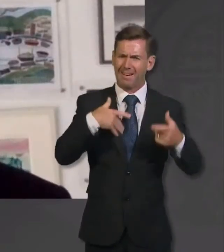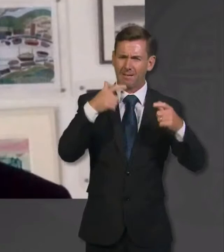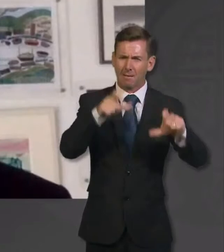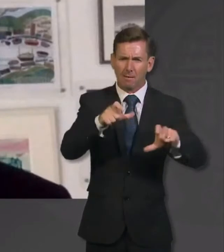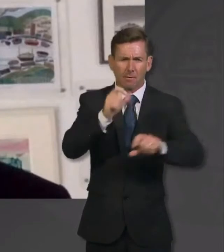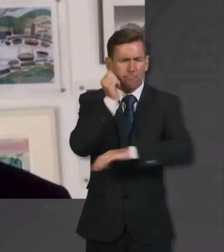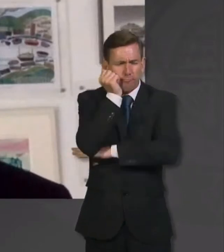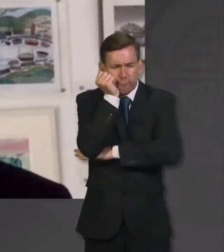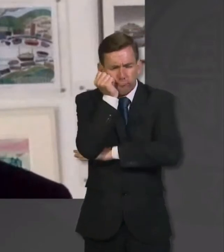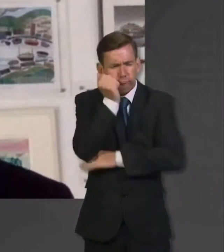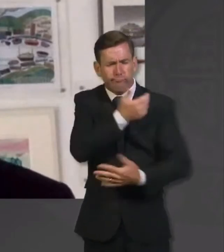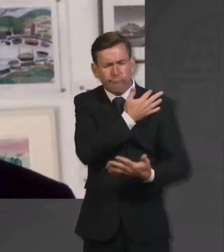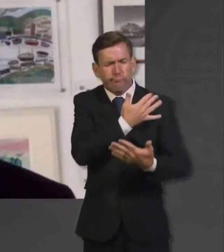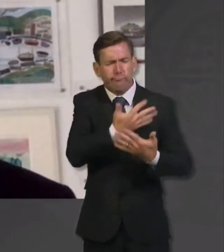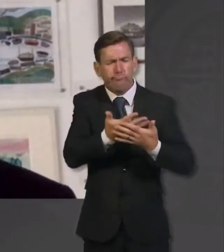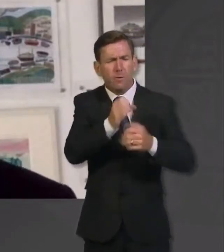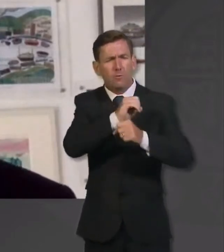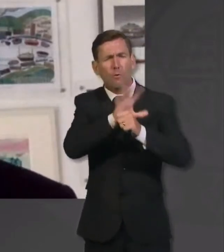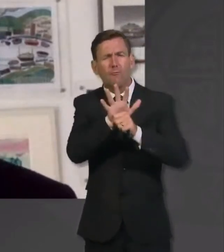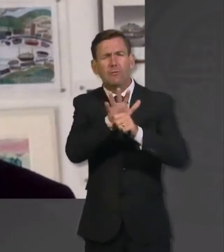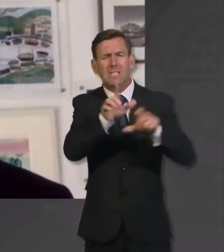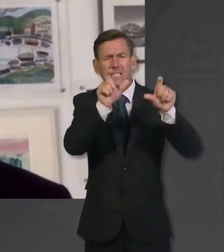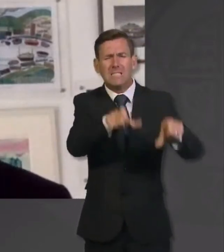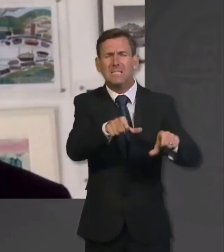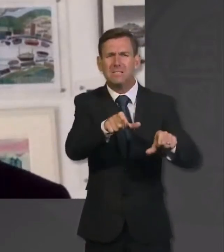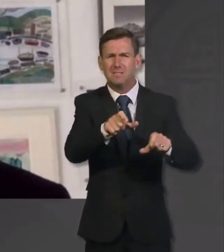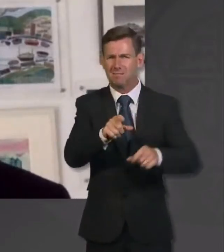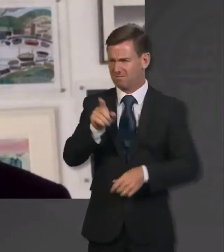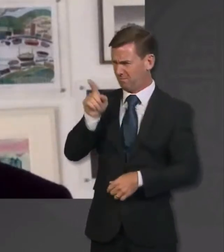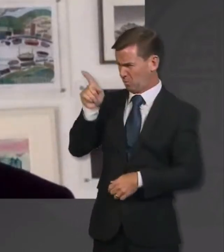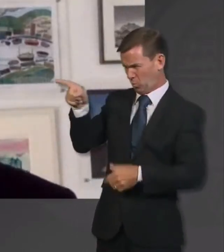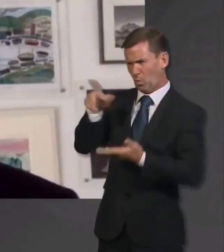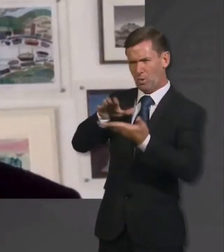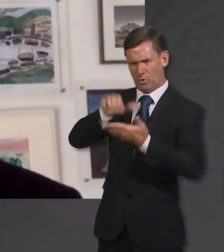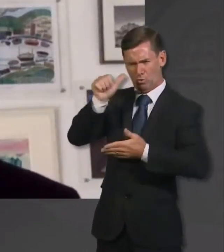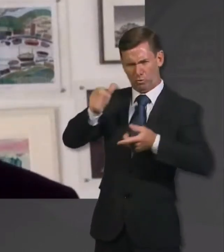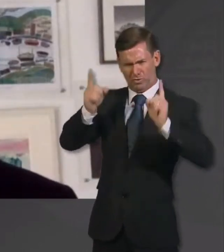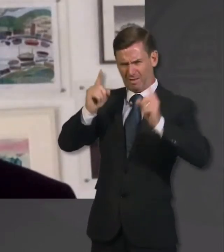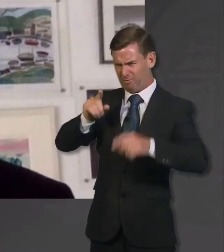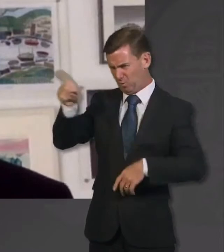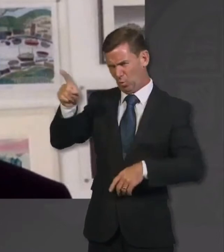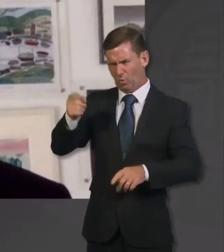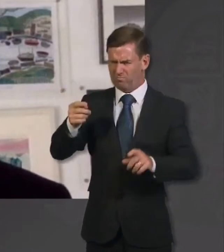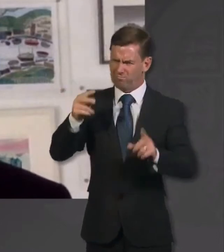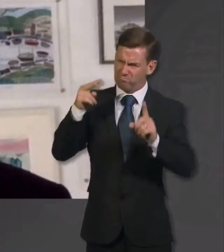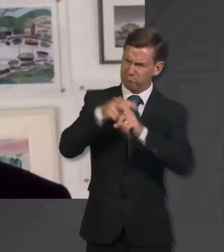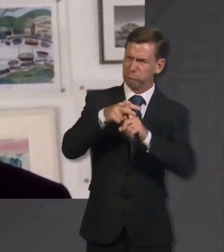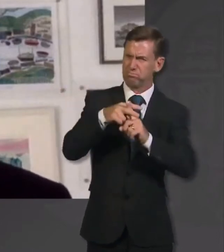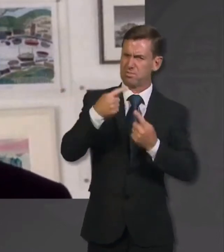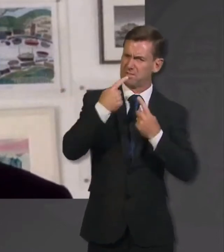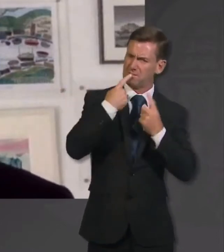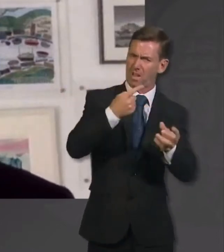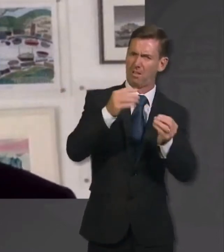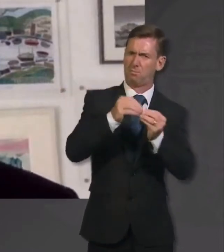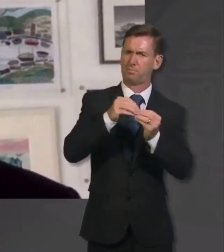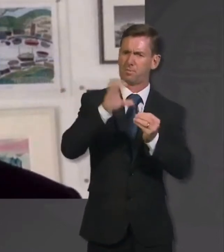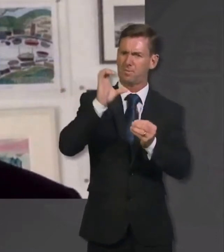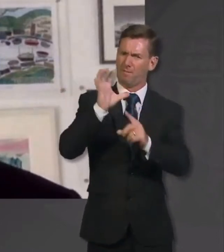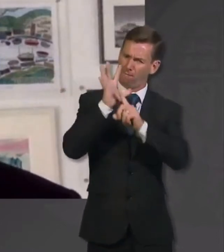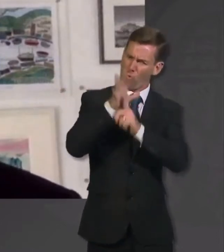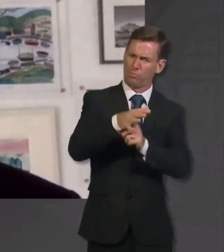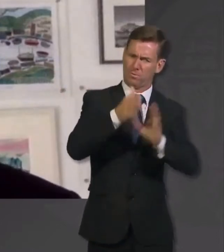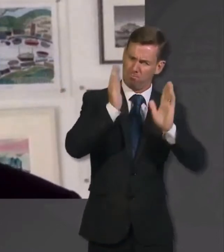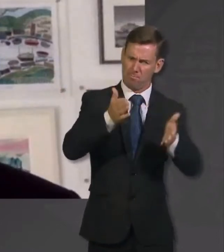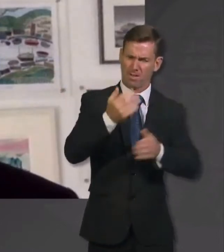Secretary, can't you force the BBC to cough up for this benefit, as the Prime Minister has repeatedly said? And if they won't, isn't it perhaps time to get rid